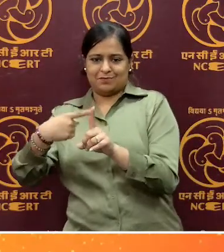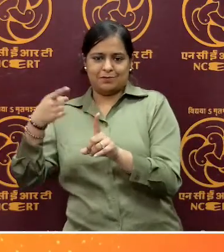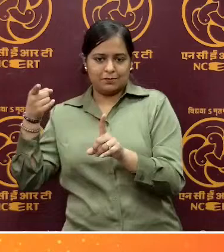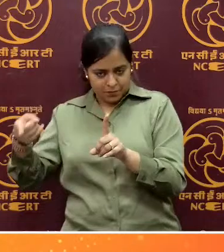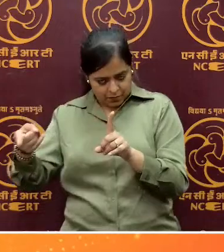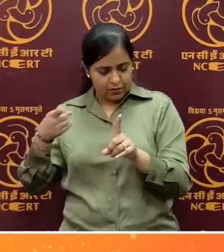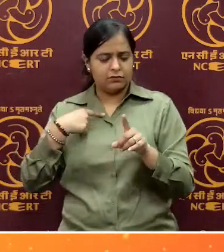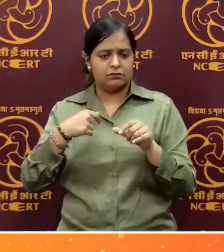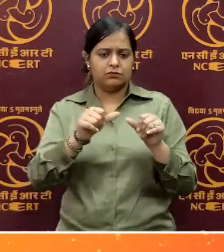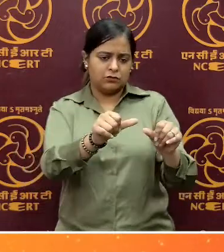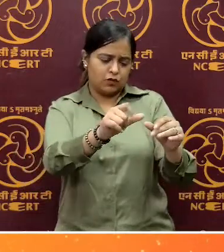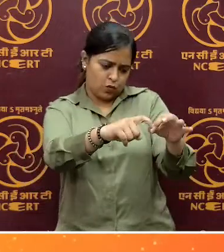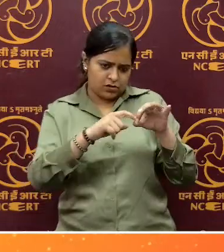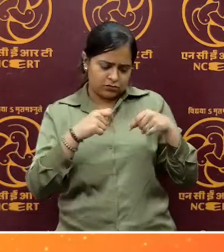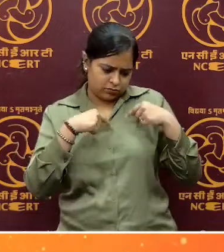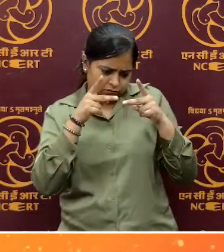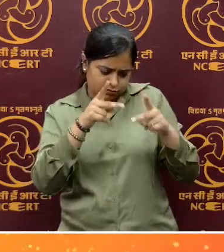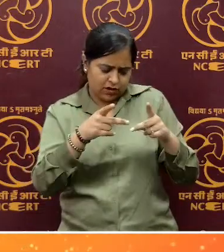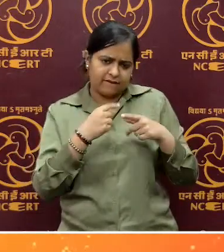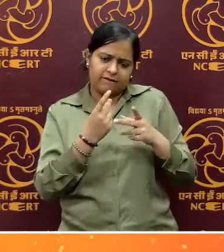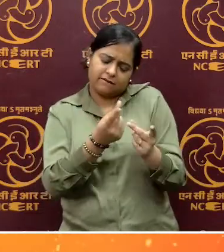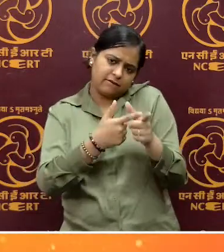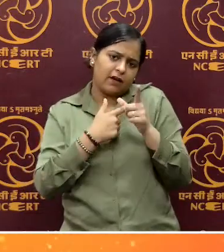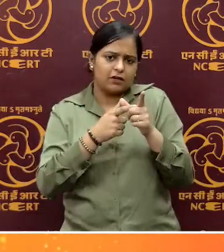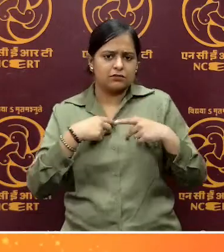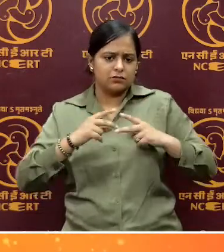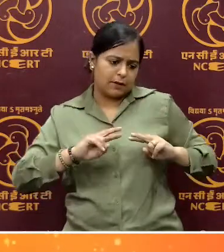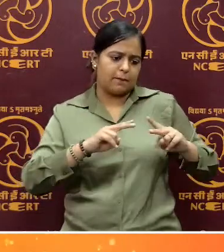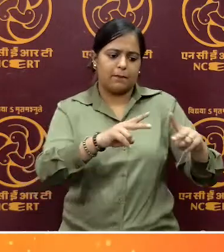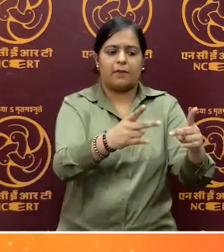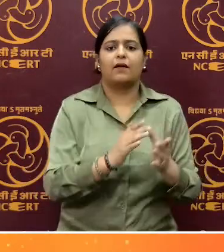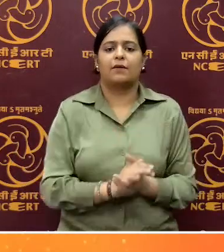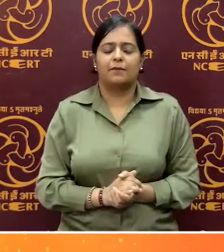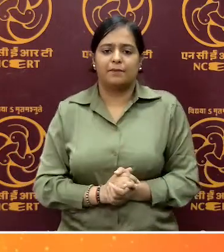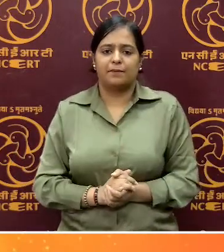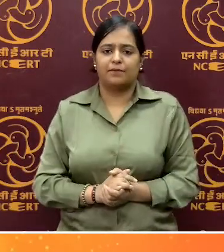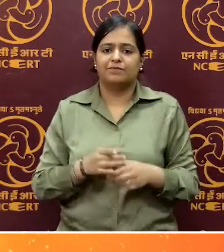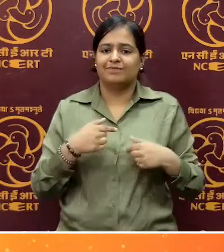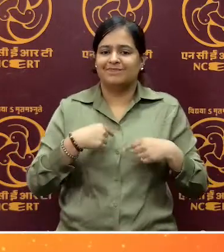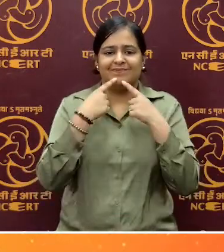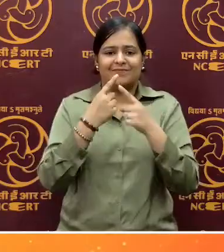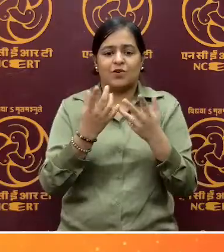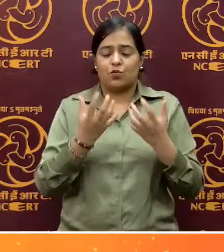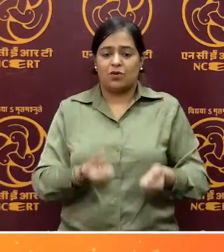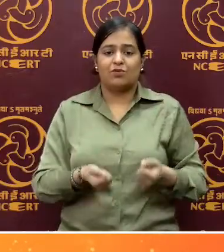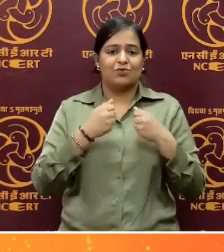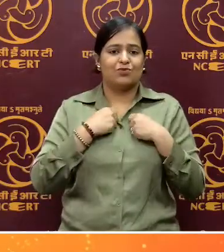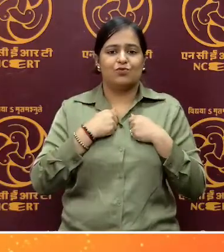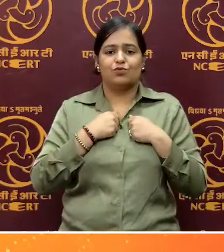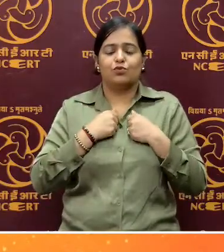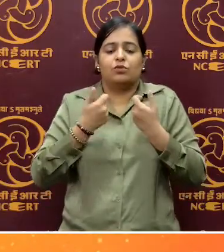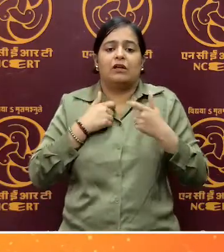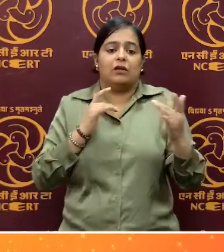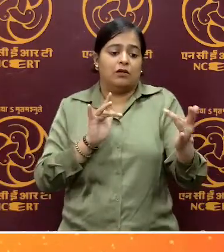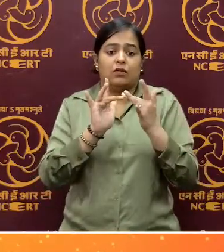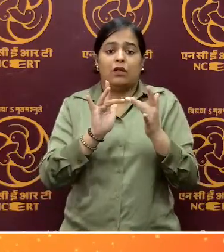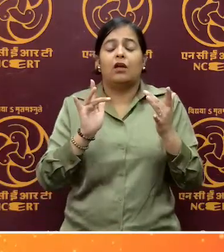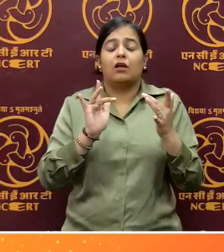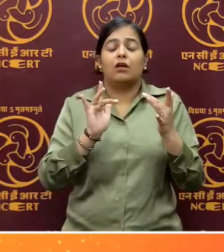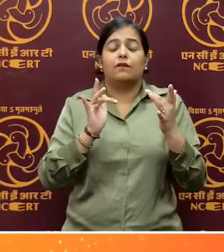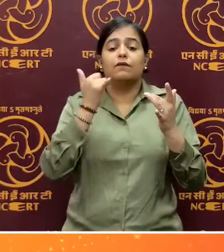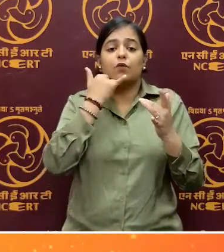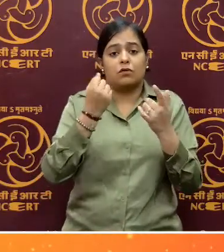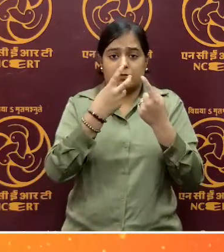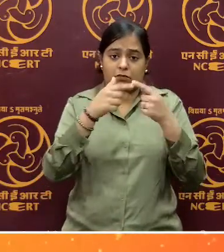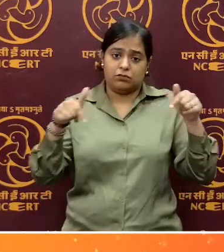soon as they receive your comments. Dear viewers, I would also like to tell you that we are connected with you through telephone